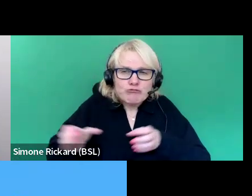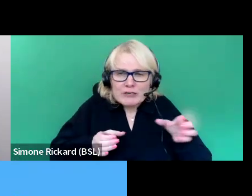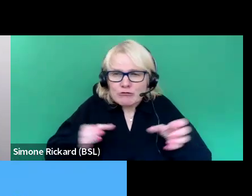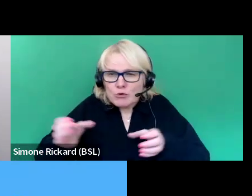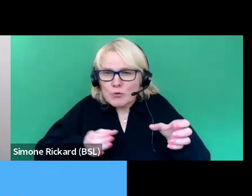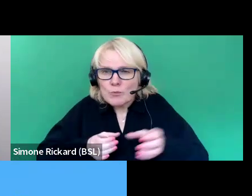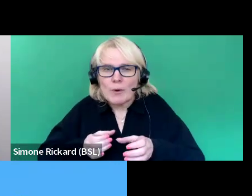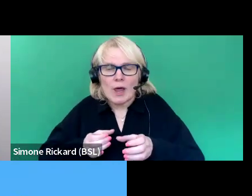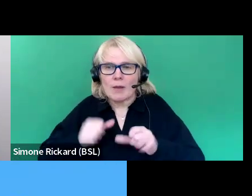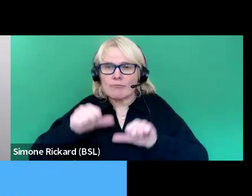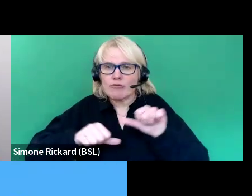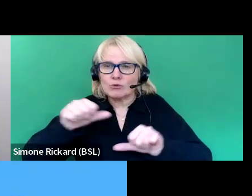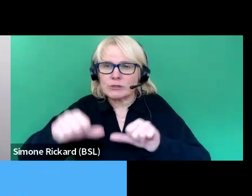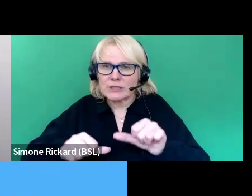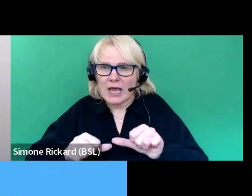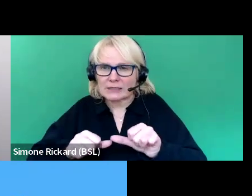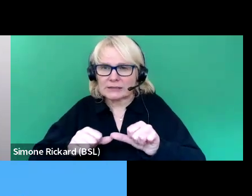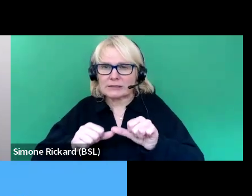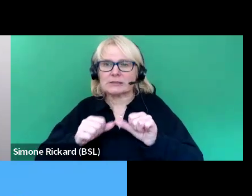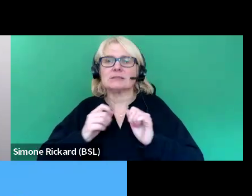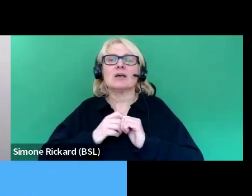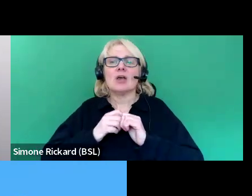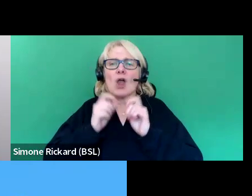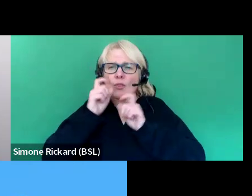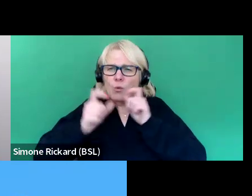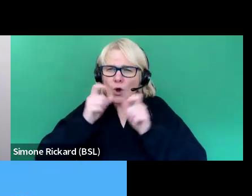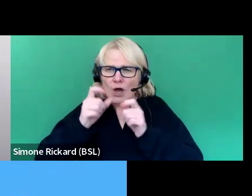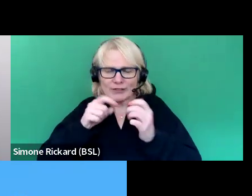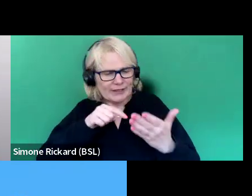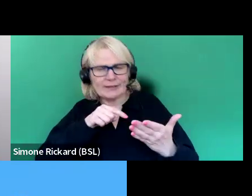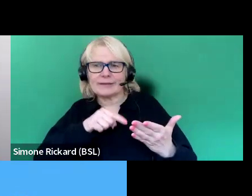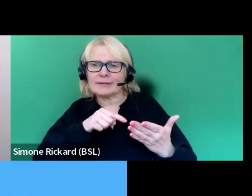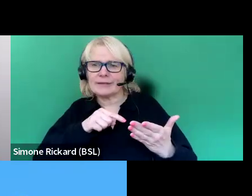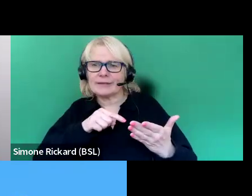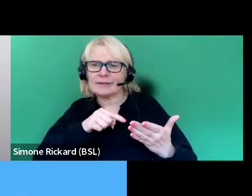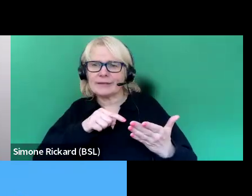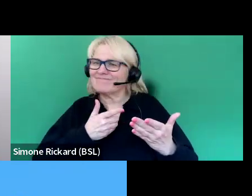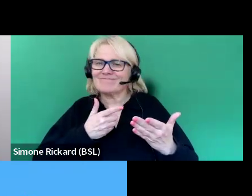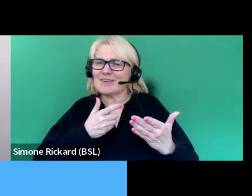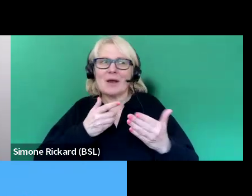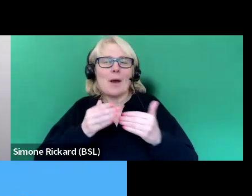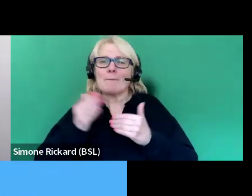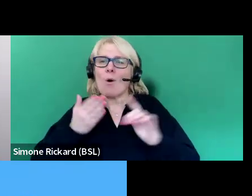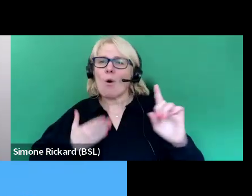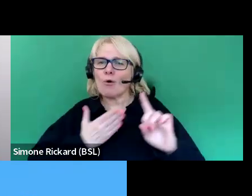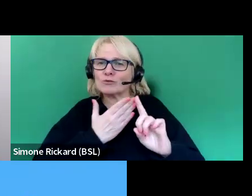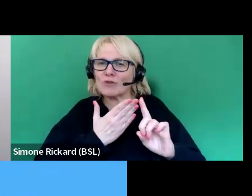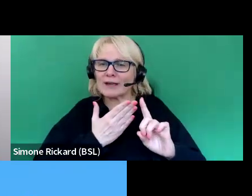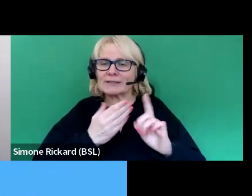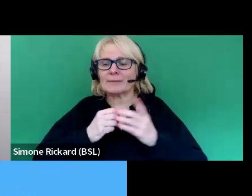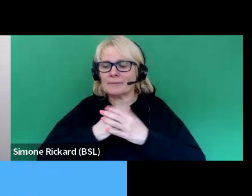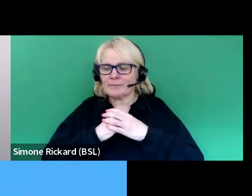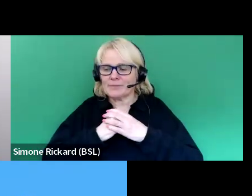the wording, sort of taking apart the wording and making it much more straightforward, taking